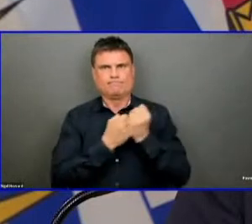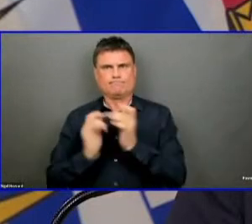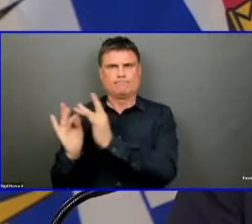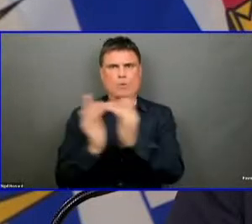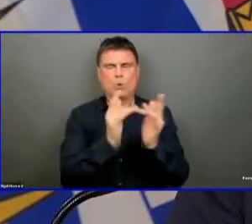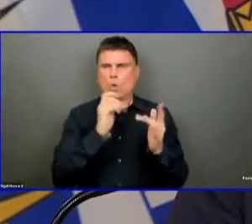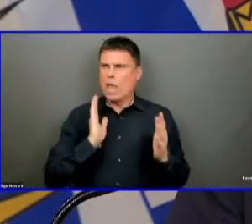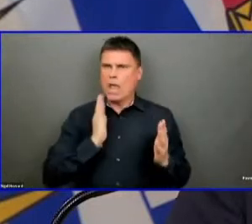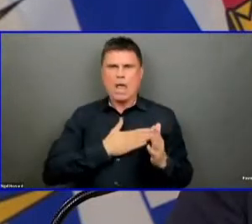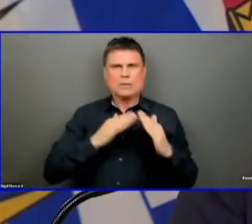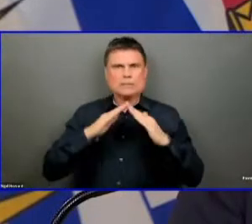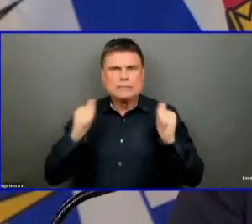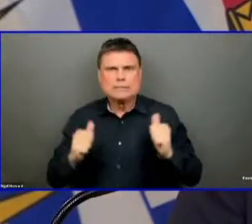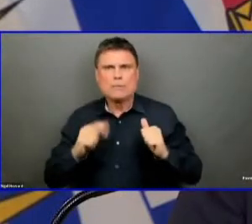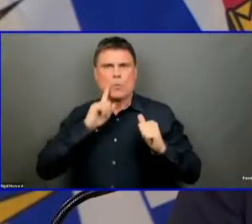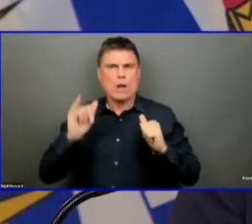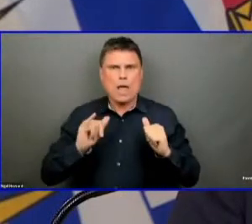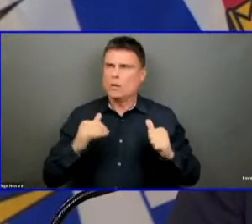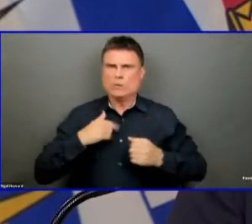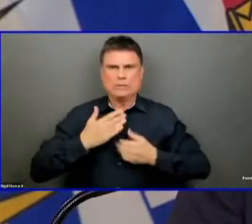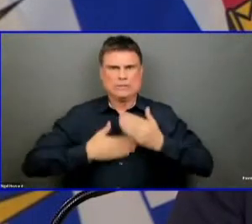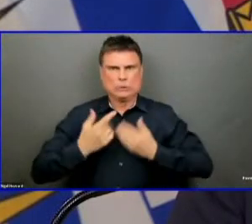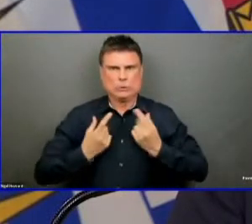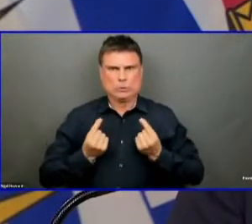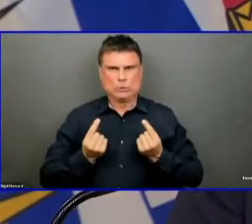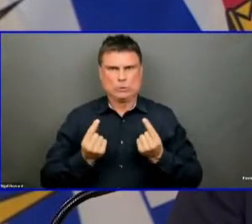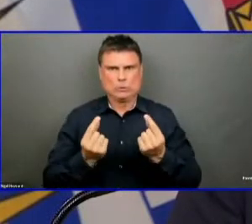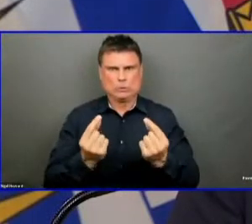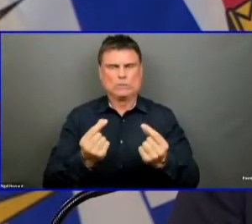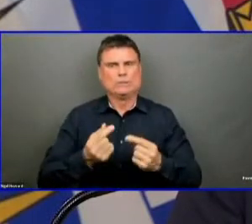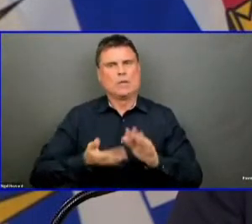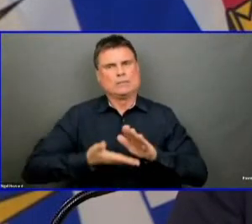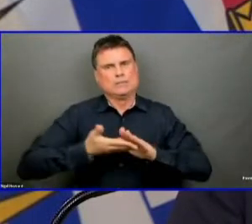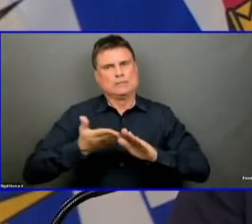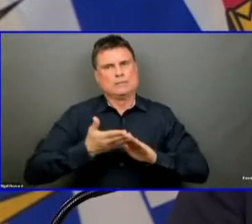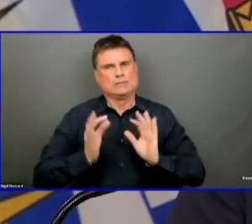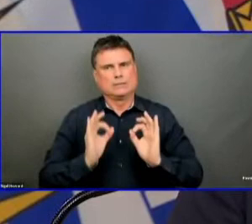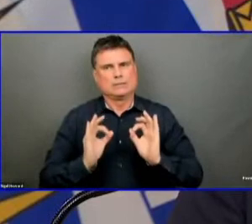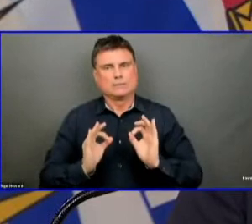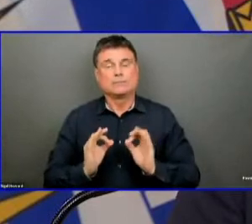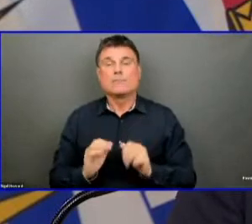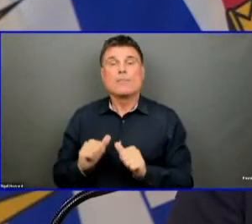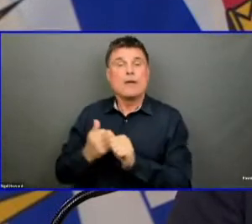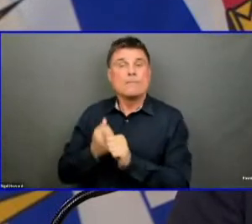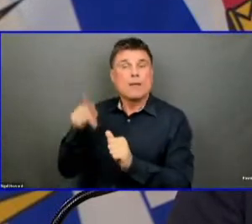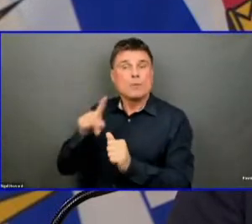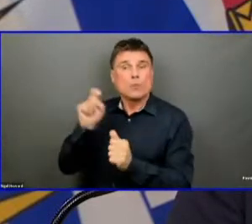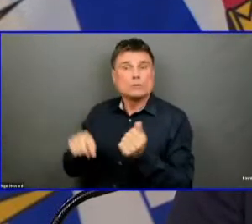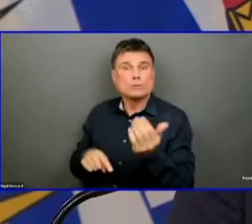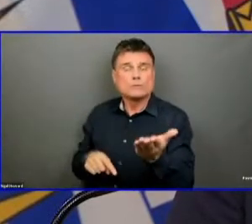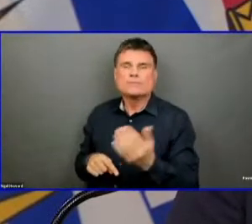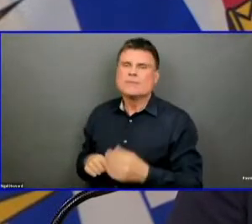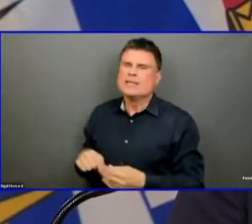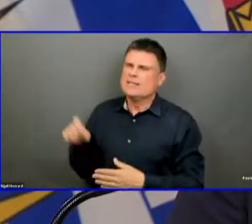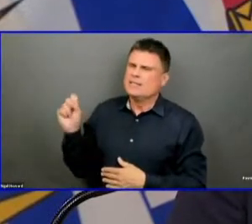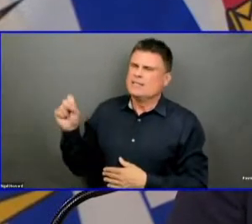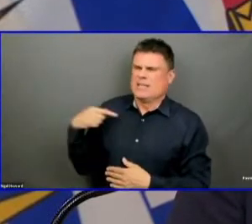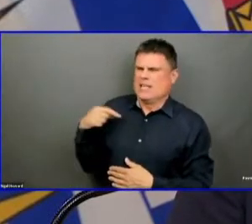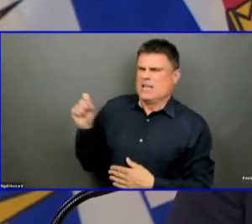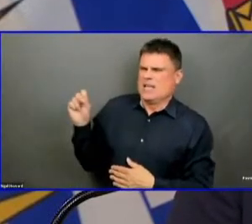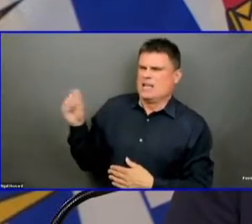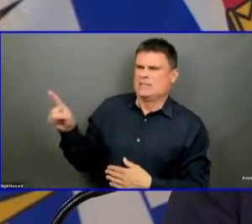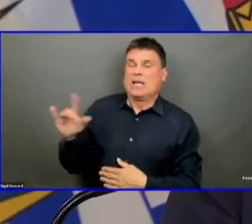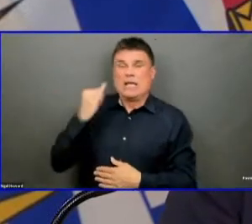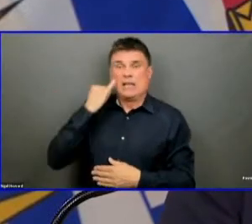I'm going to try a double barrel here a bit. You mentioned the hospitalizations, and I'm just wondering what happens to hospitals if we keep increasing and we get closer to the couple